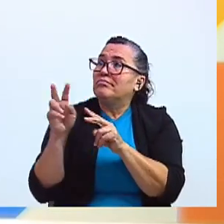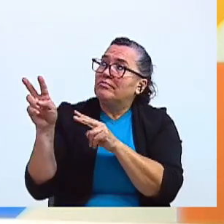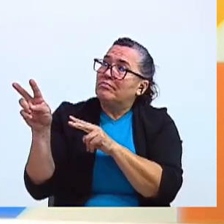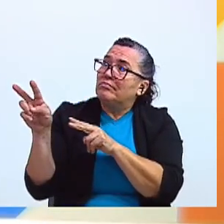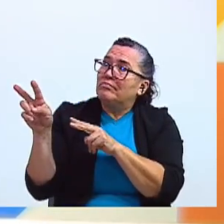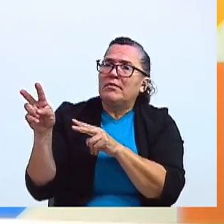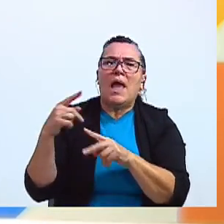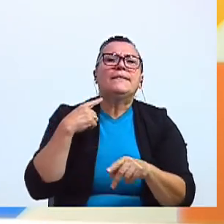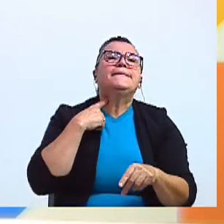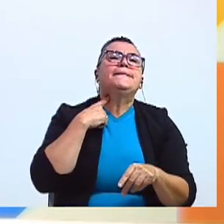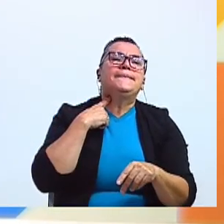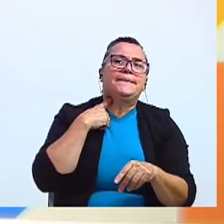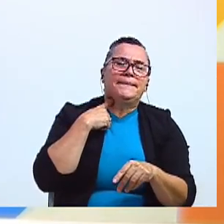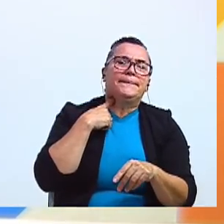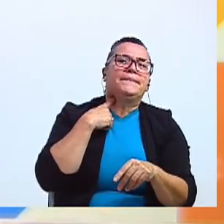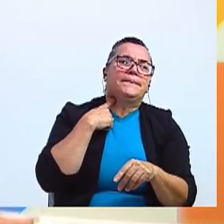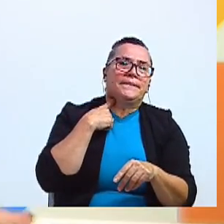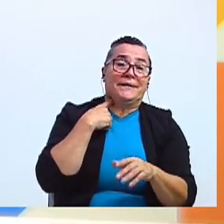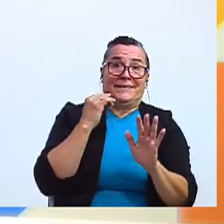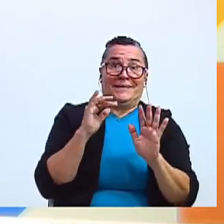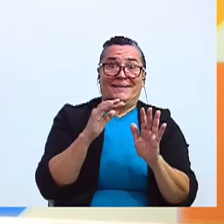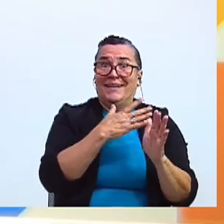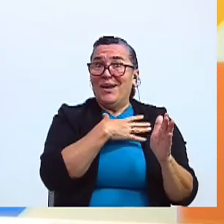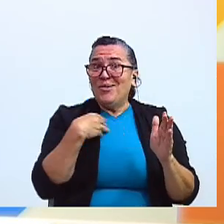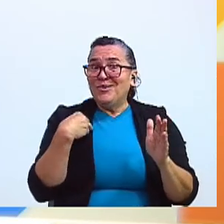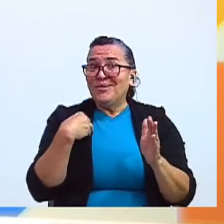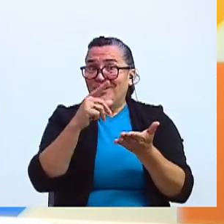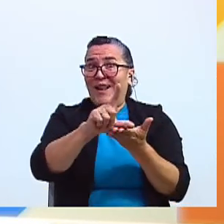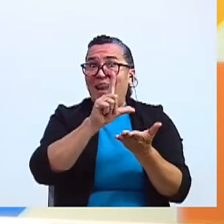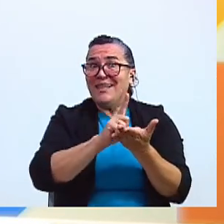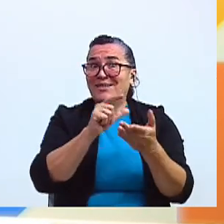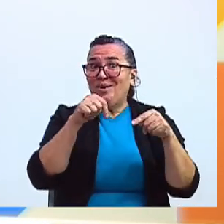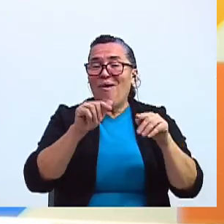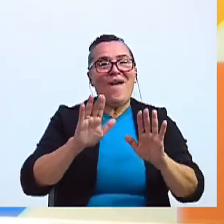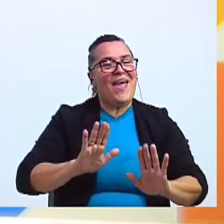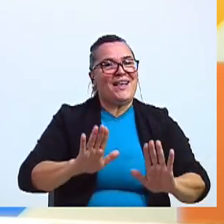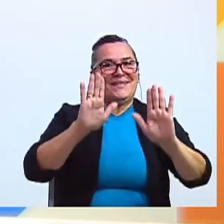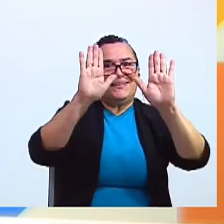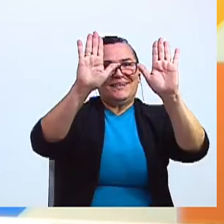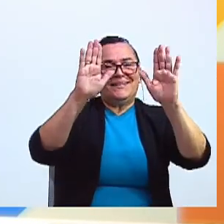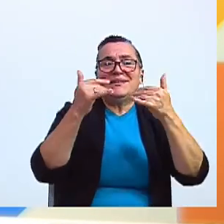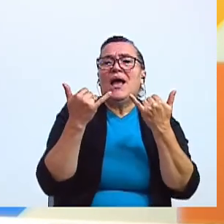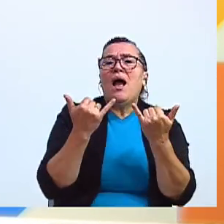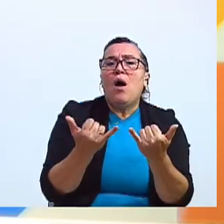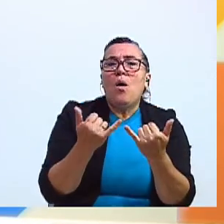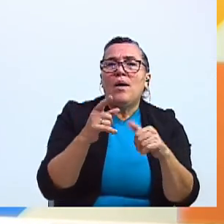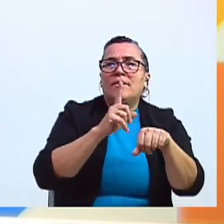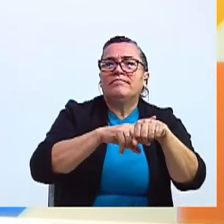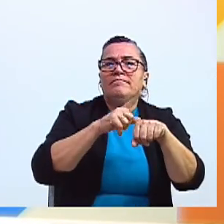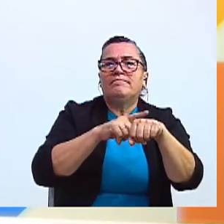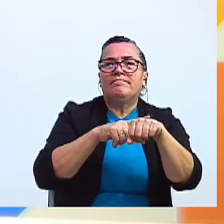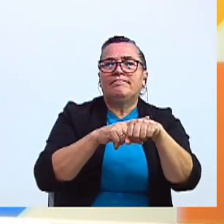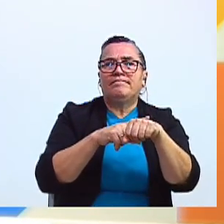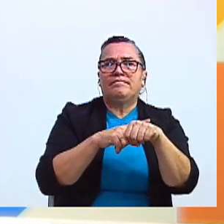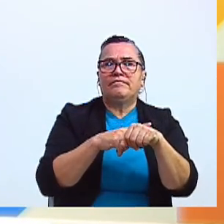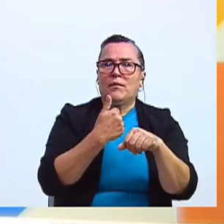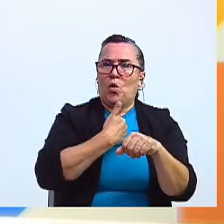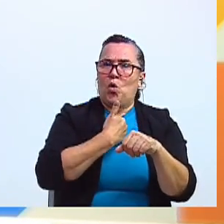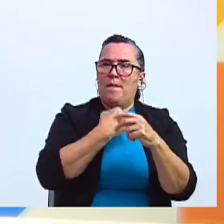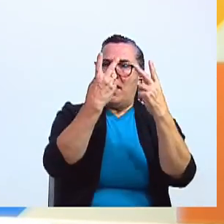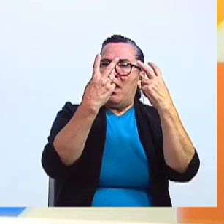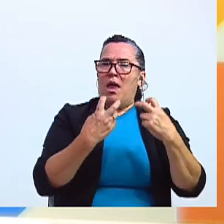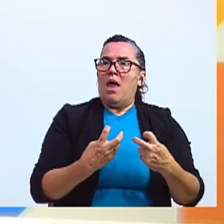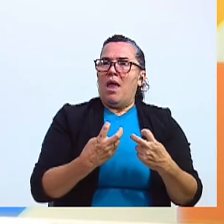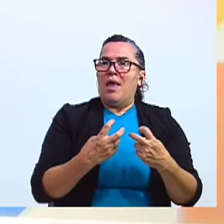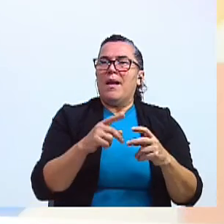and expensive. Do you like the lesson? Excellent. Now it's time to self-assess ourselves. Let's